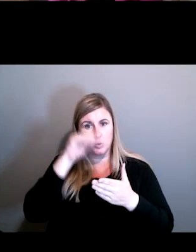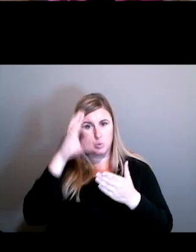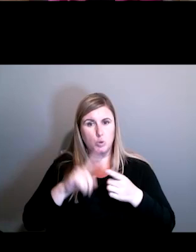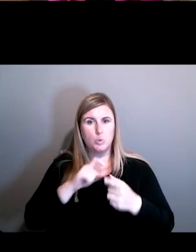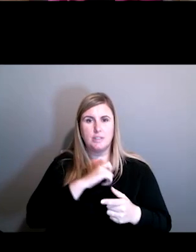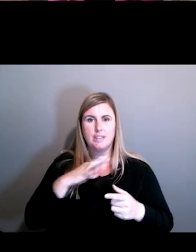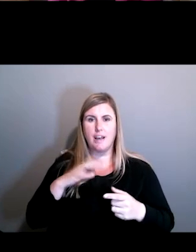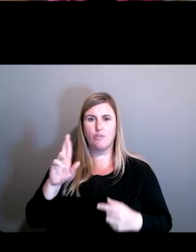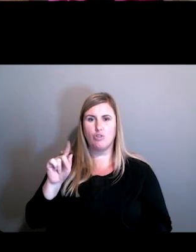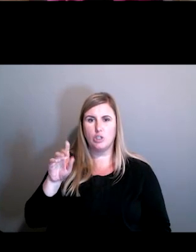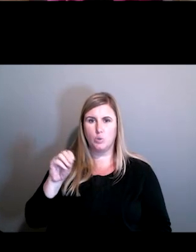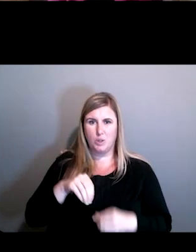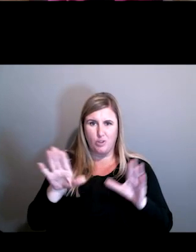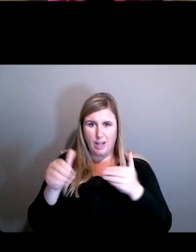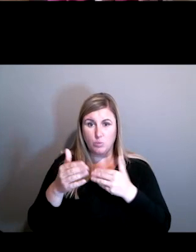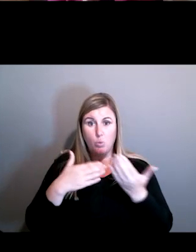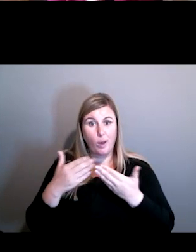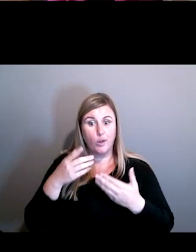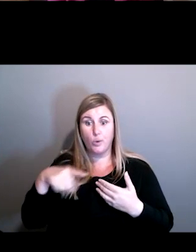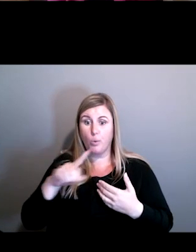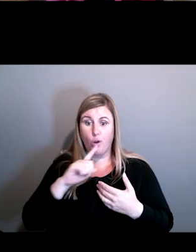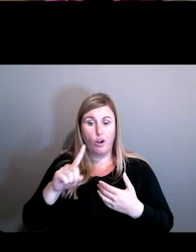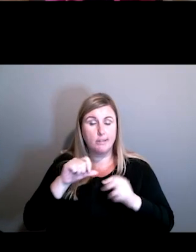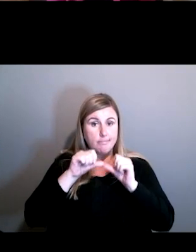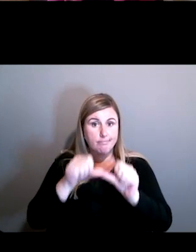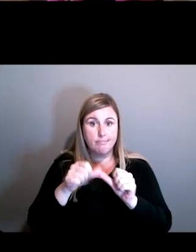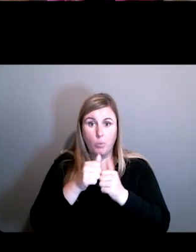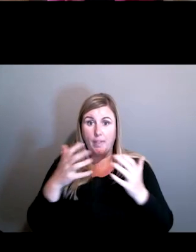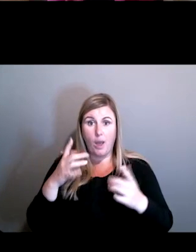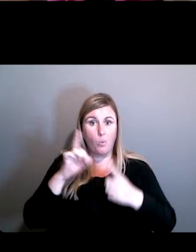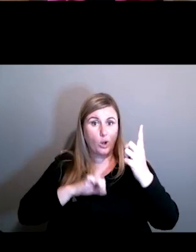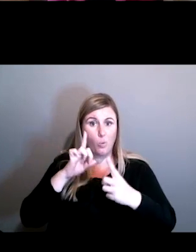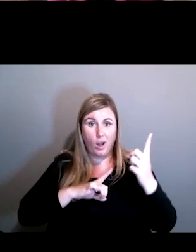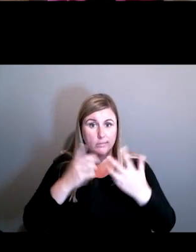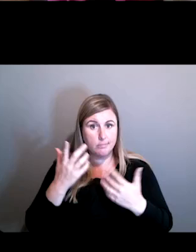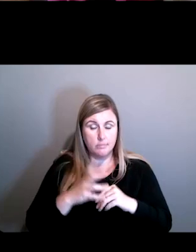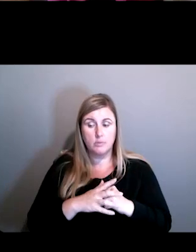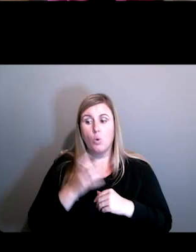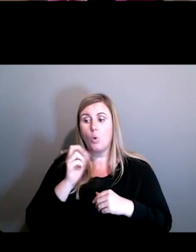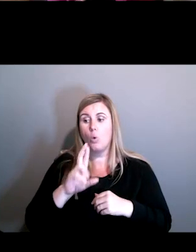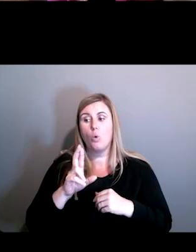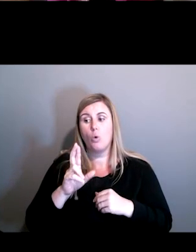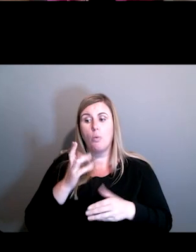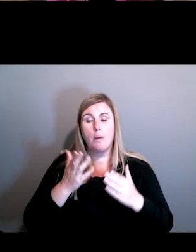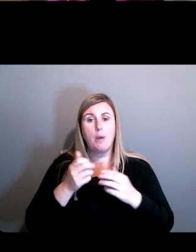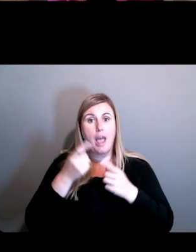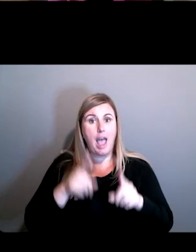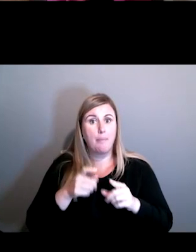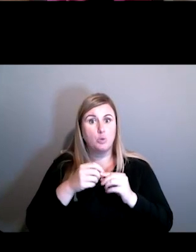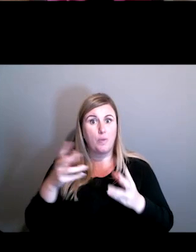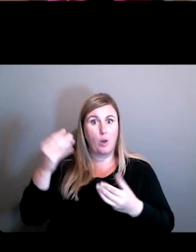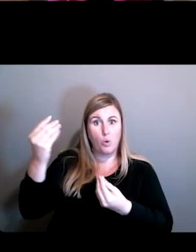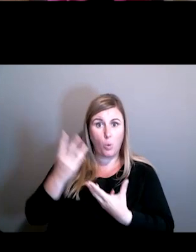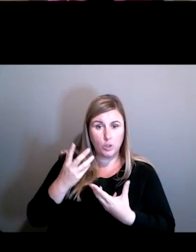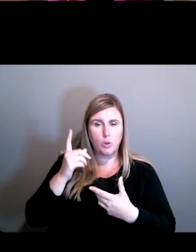in your classroom. Whether you are consistently without a one-to-one ratio or it happens without notice, you want to make